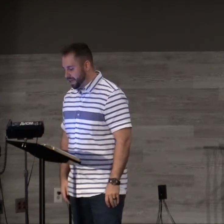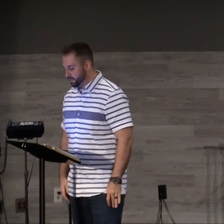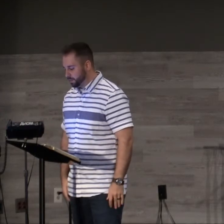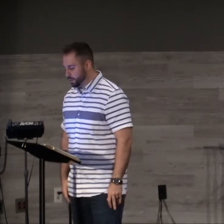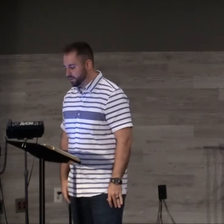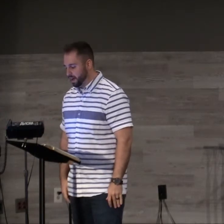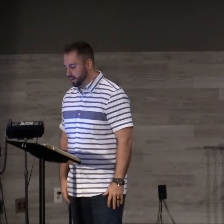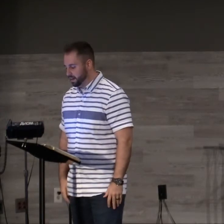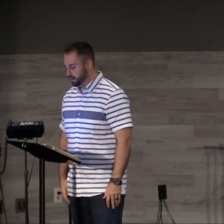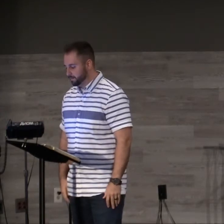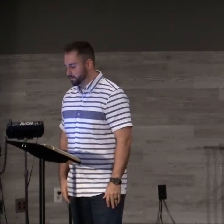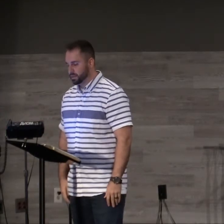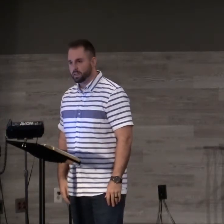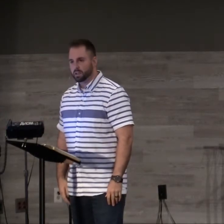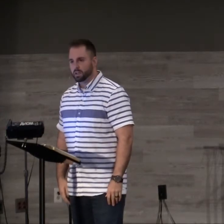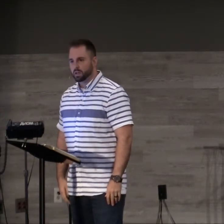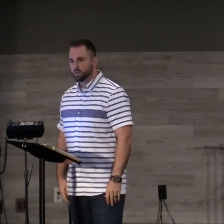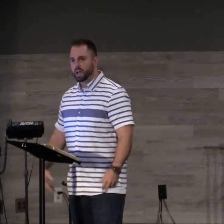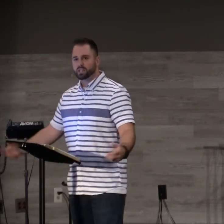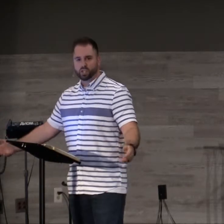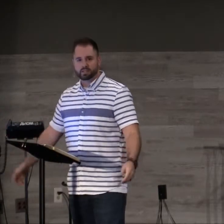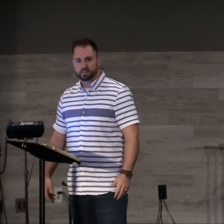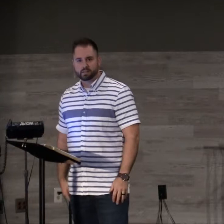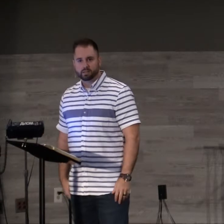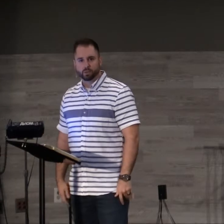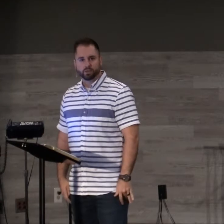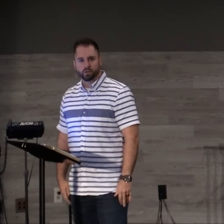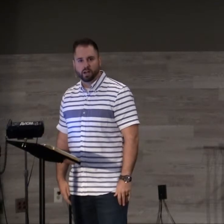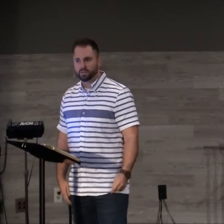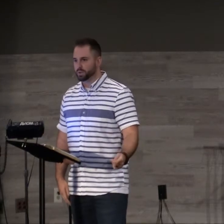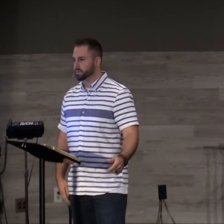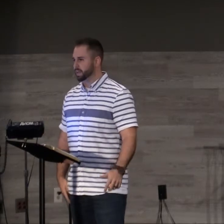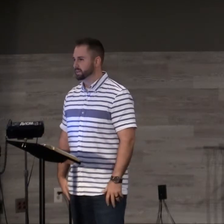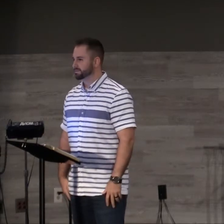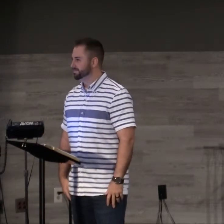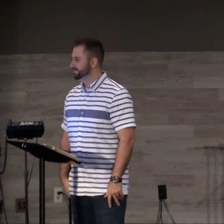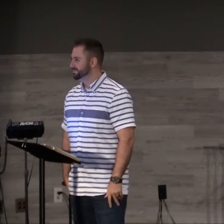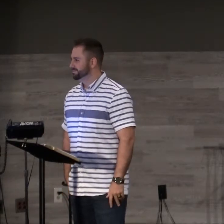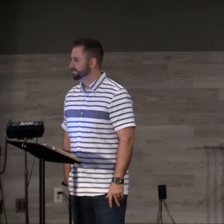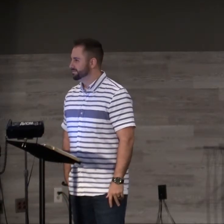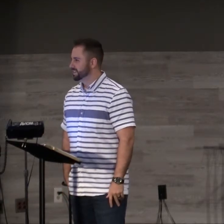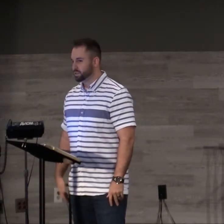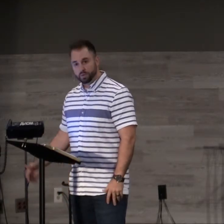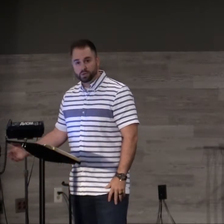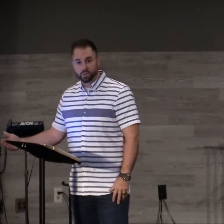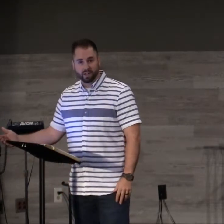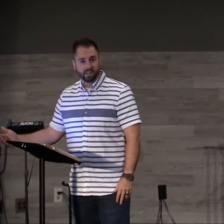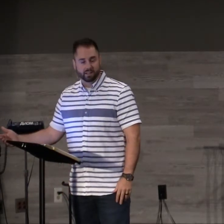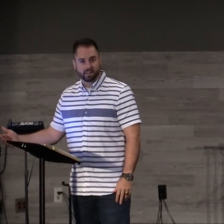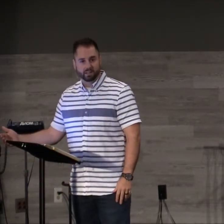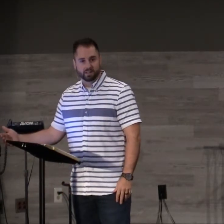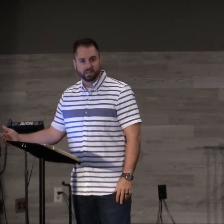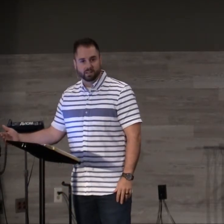right hand of the throne of God." What caused Jesus to endure the cross for you and me? It's future